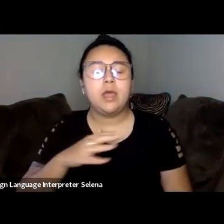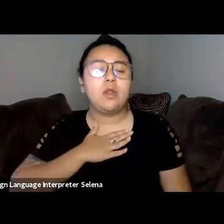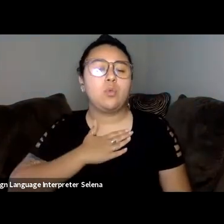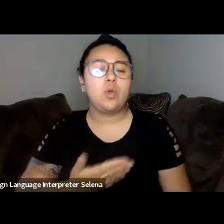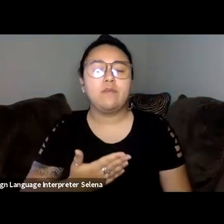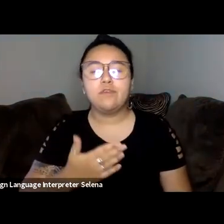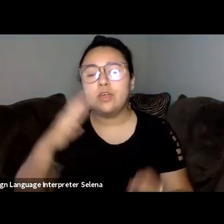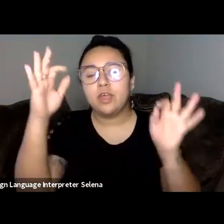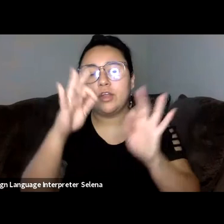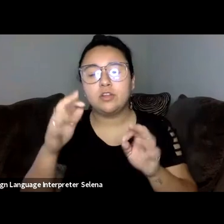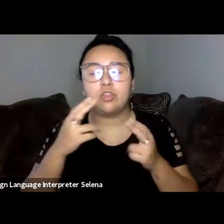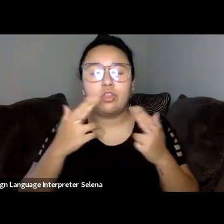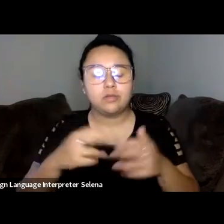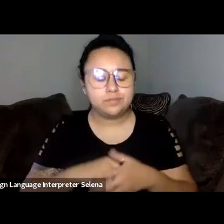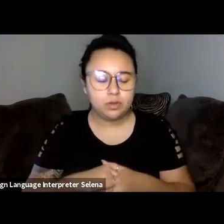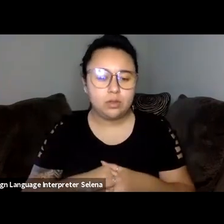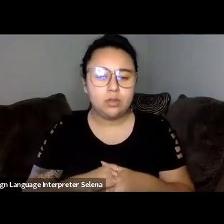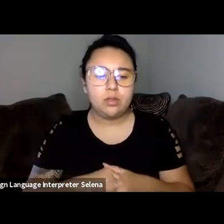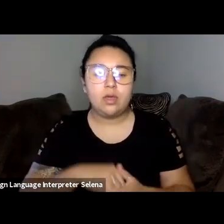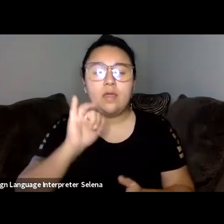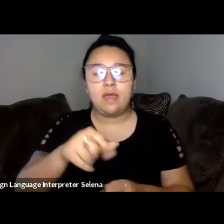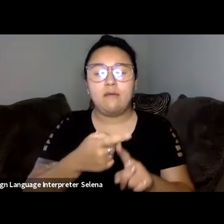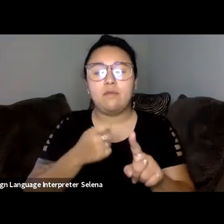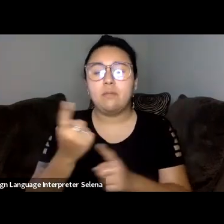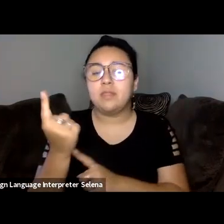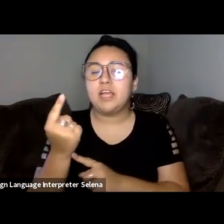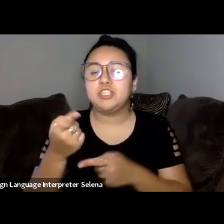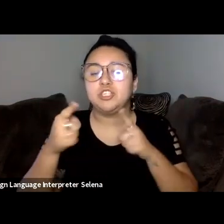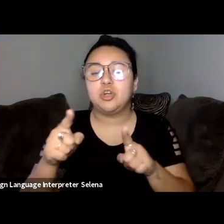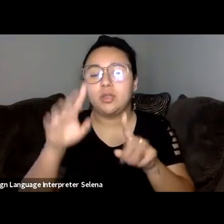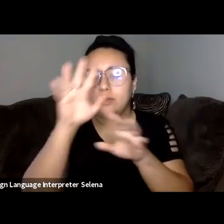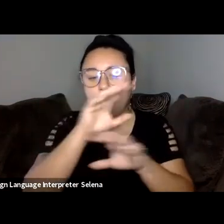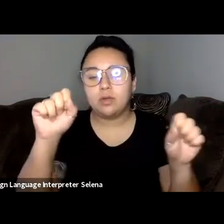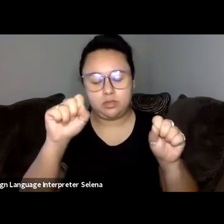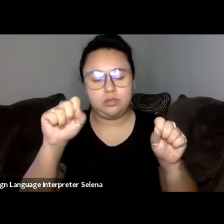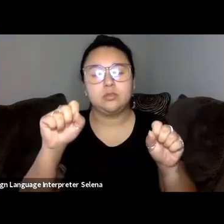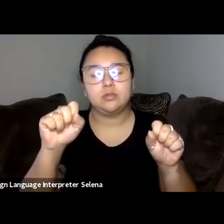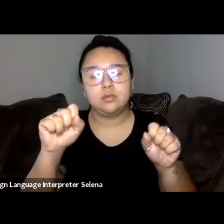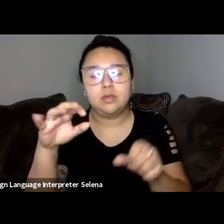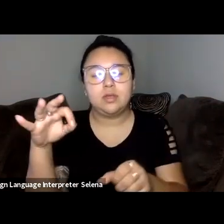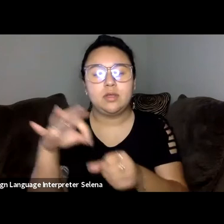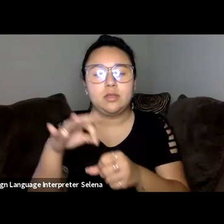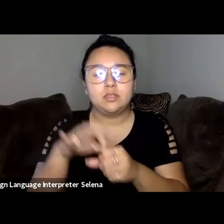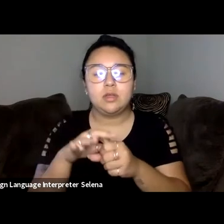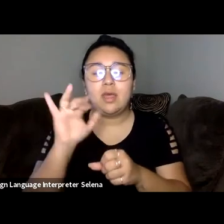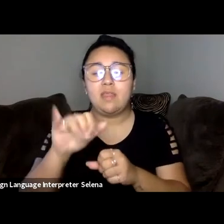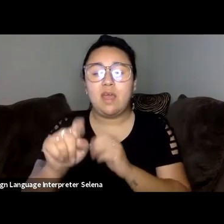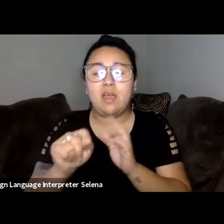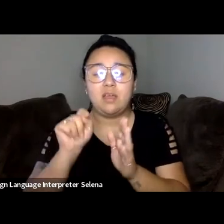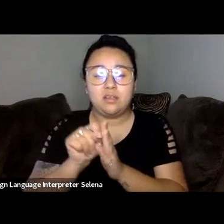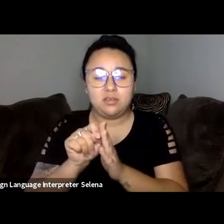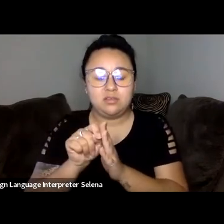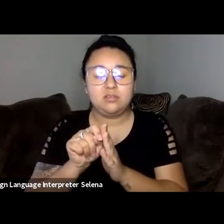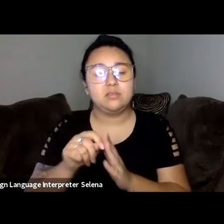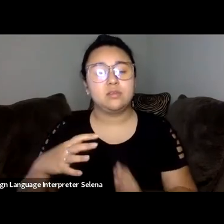from last year during the presidential election, when at that point, candidate Joe